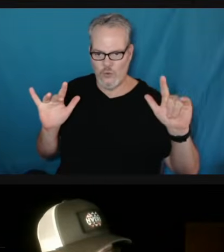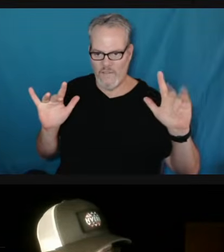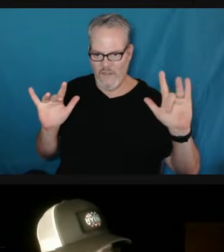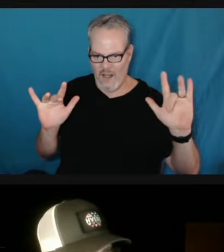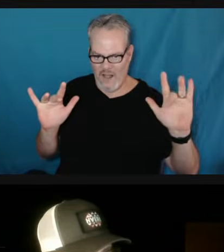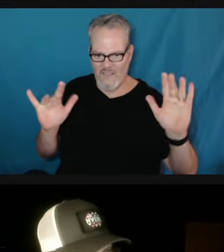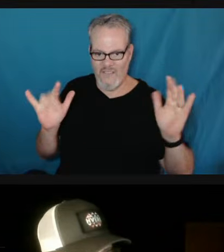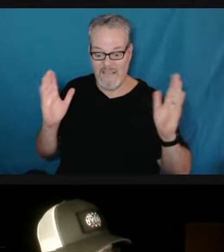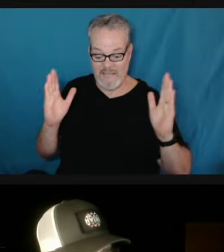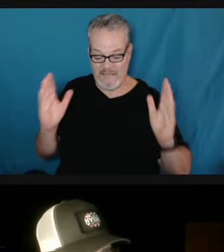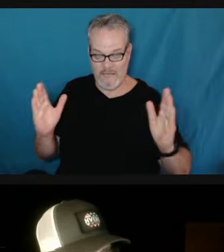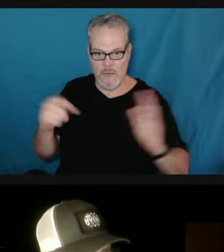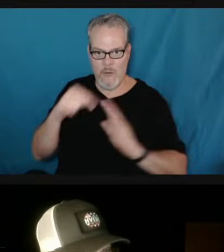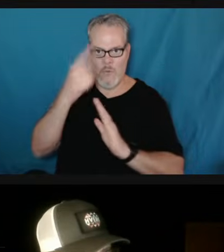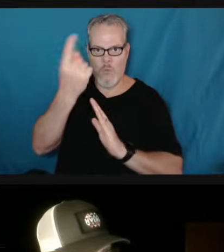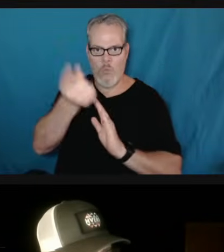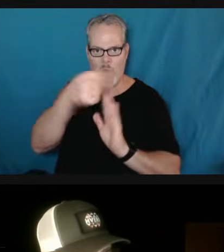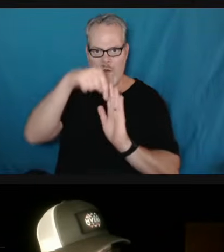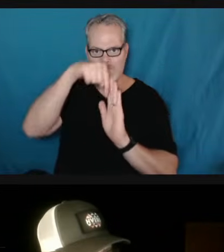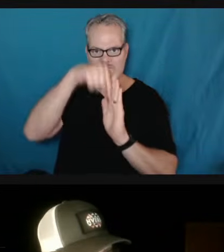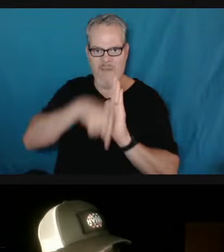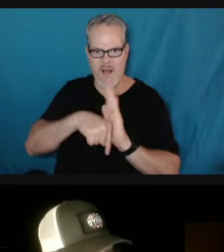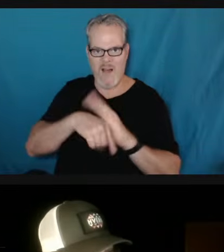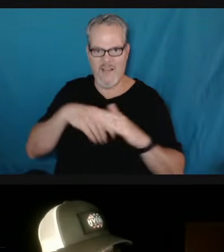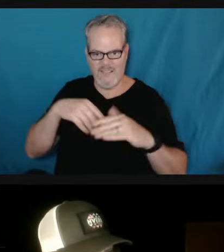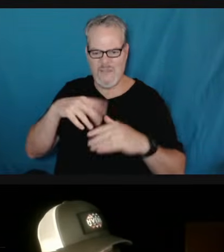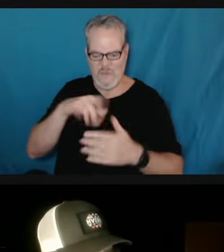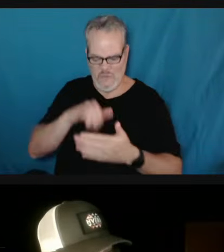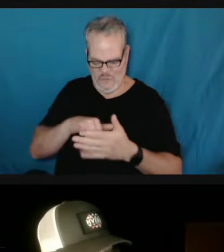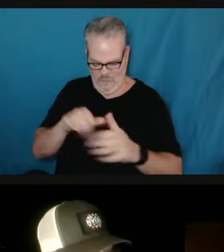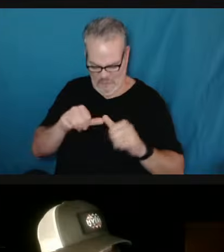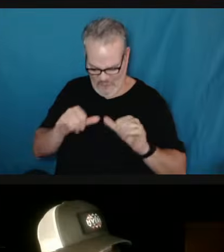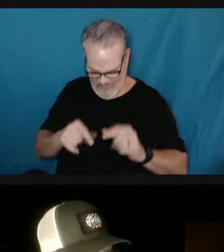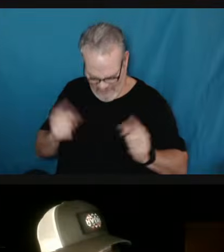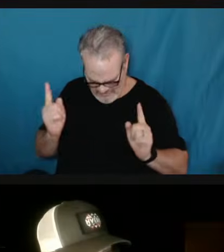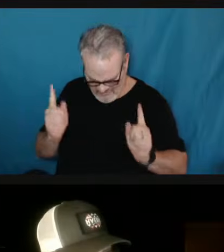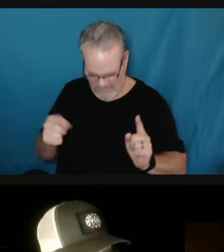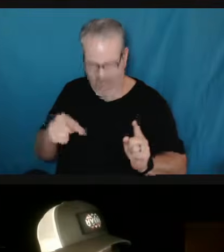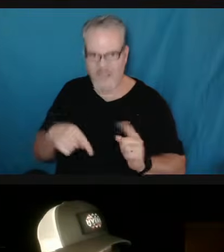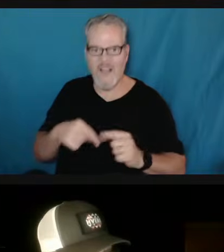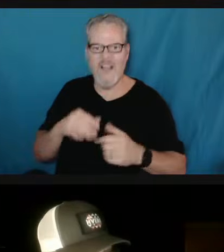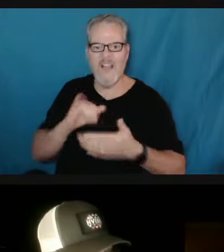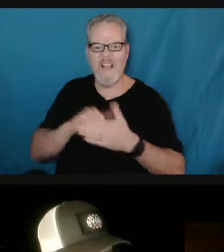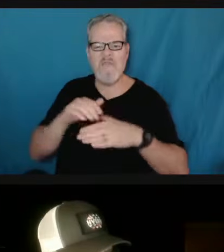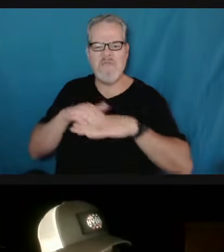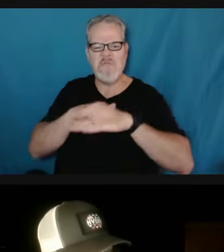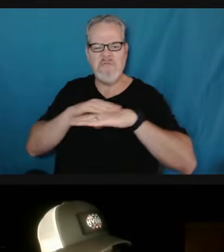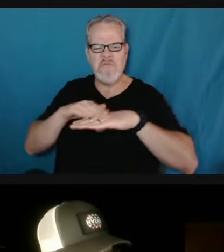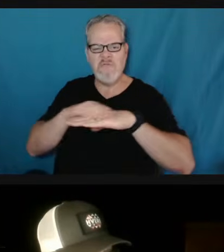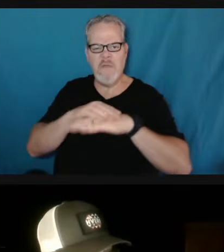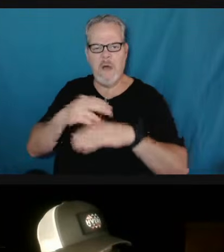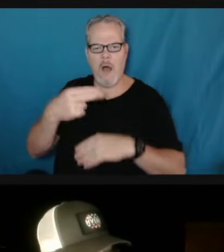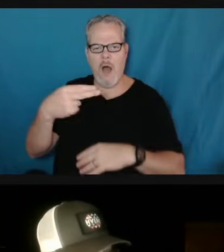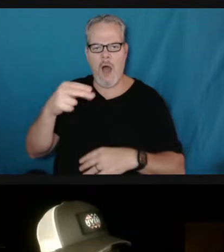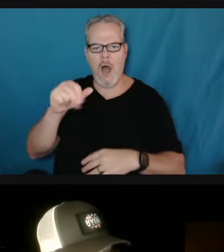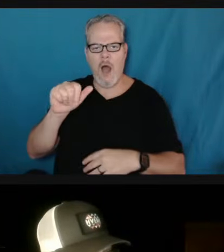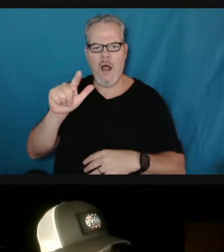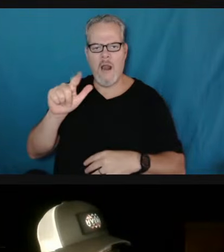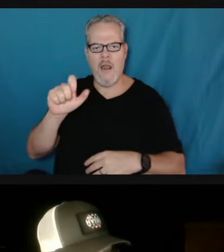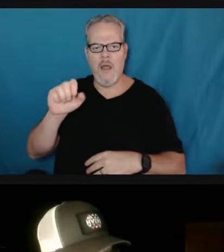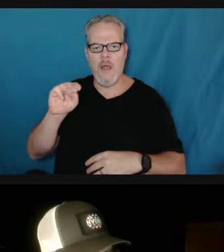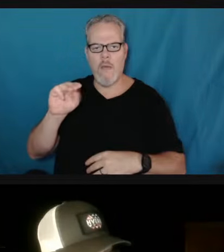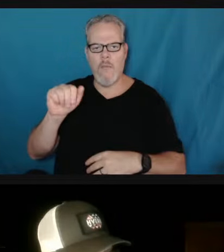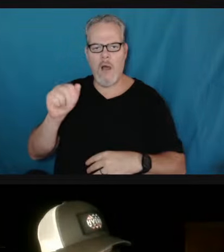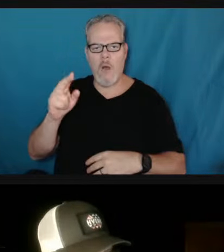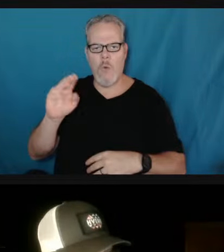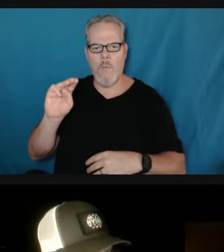1.5 kilometers deep beneath the surface, which is the depth of a shallow Halapē magma chamber. So we've had a volcano